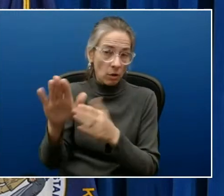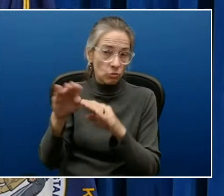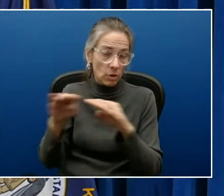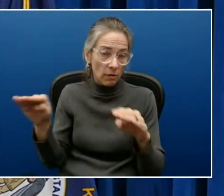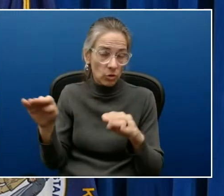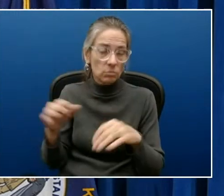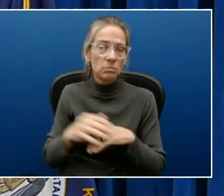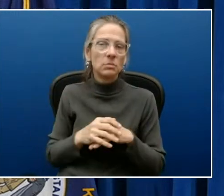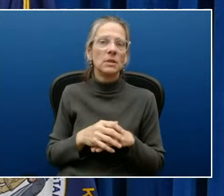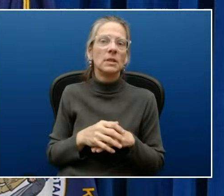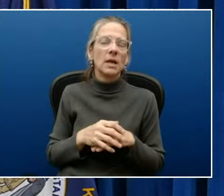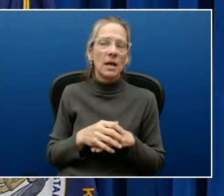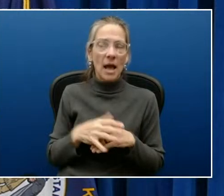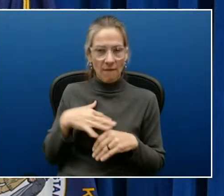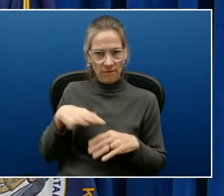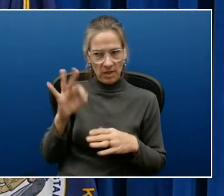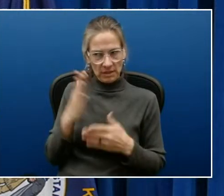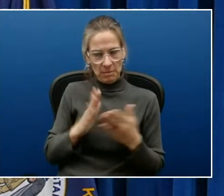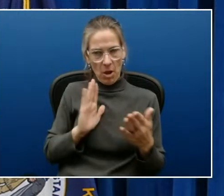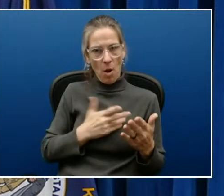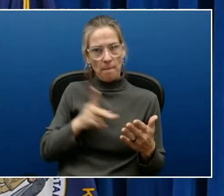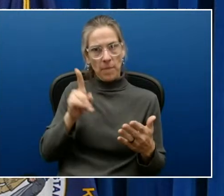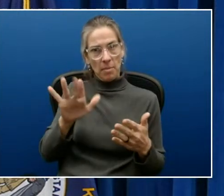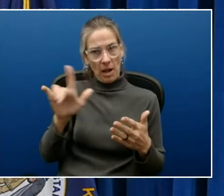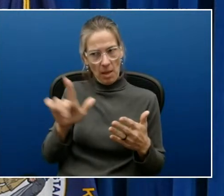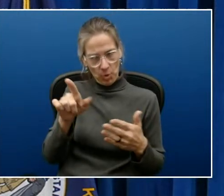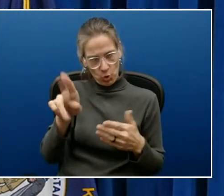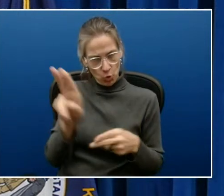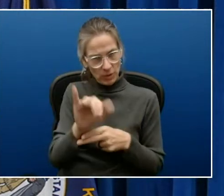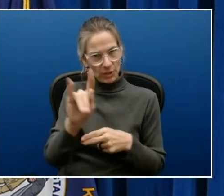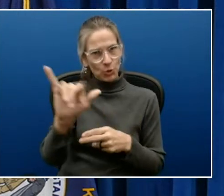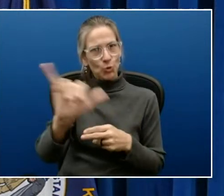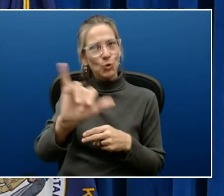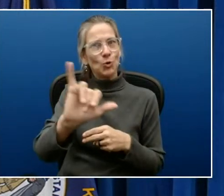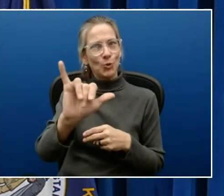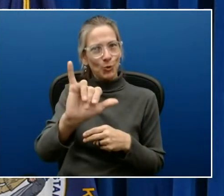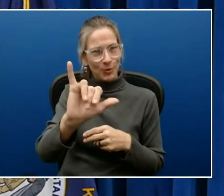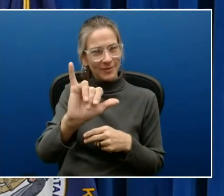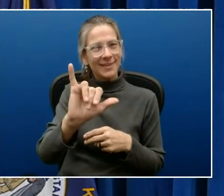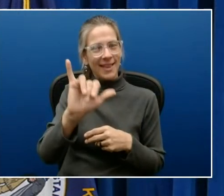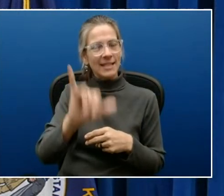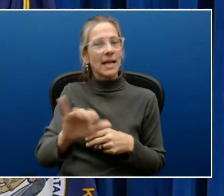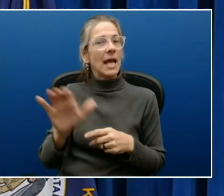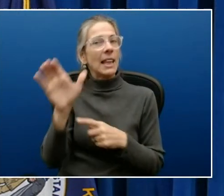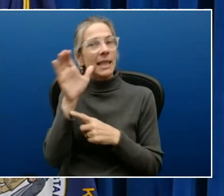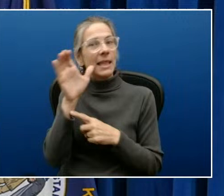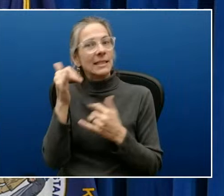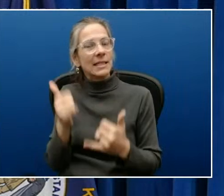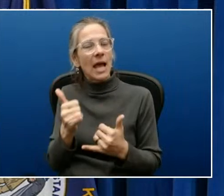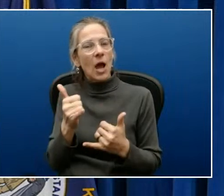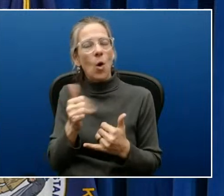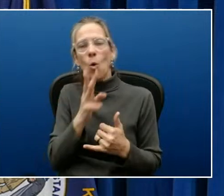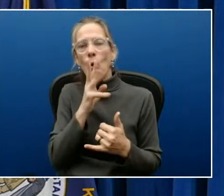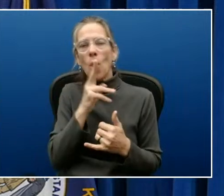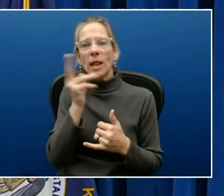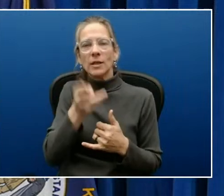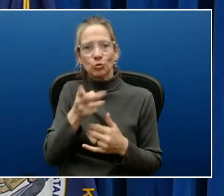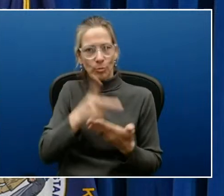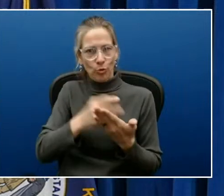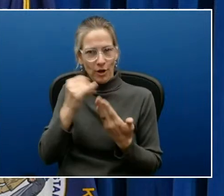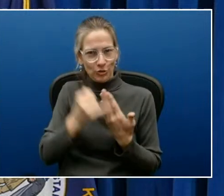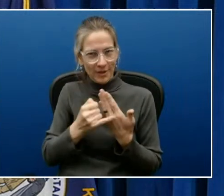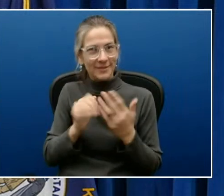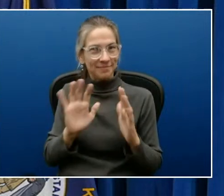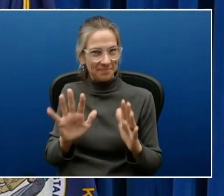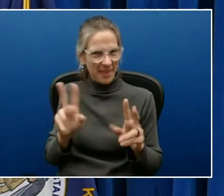that some of our public libraries are using it too, and this is the Listen Now Oral History Project. And even after my tenure is